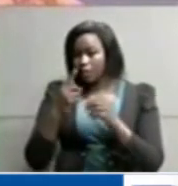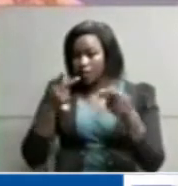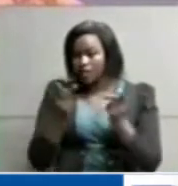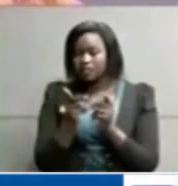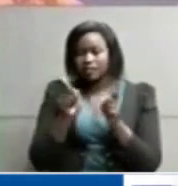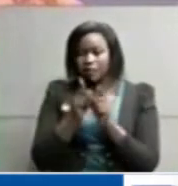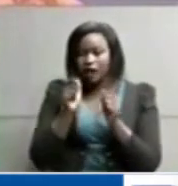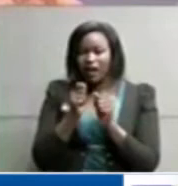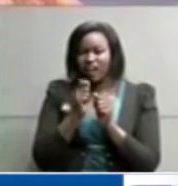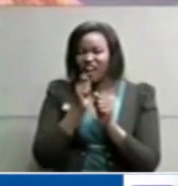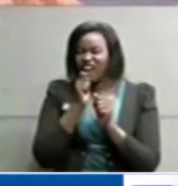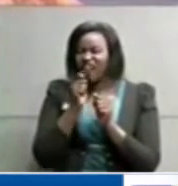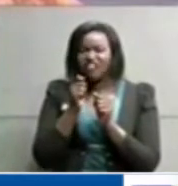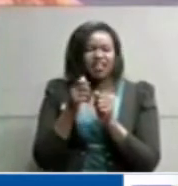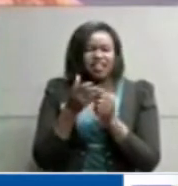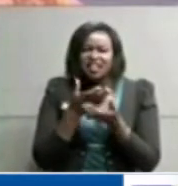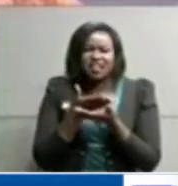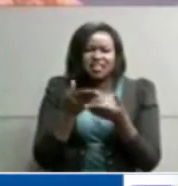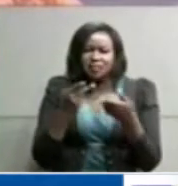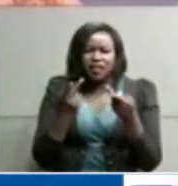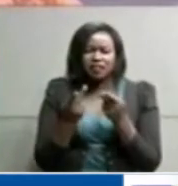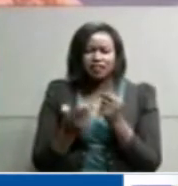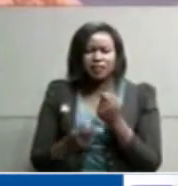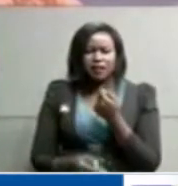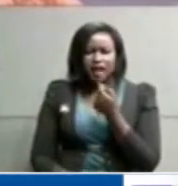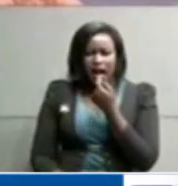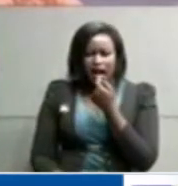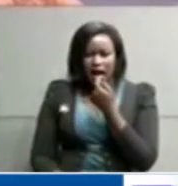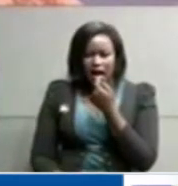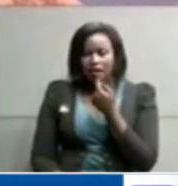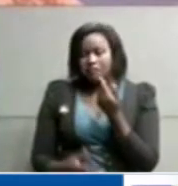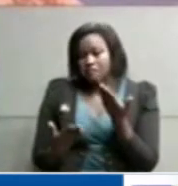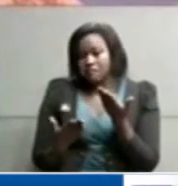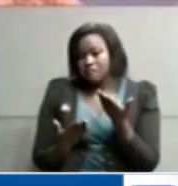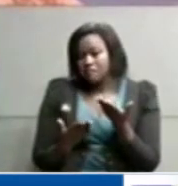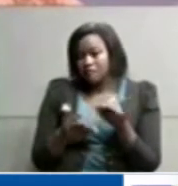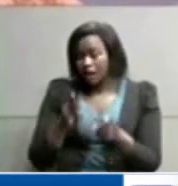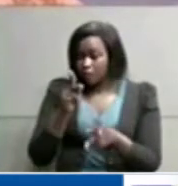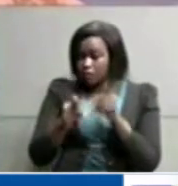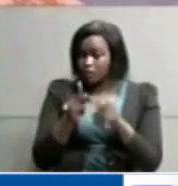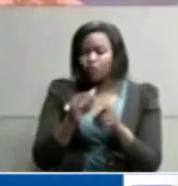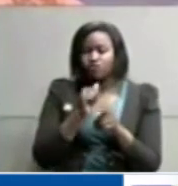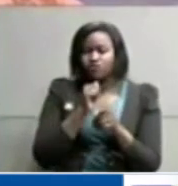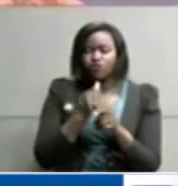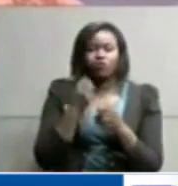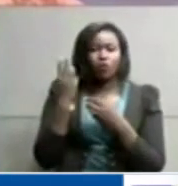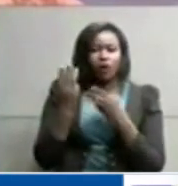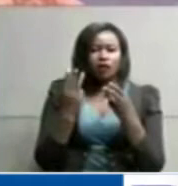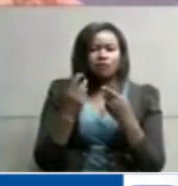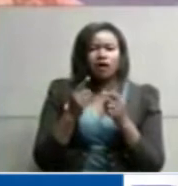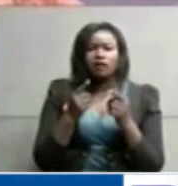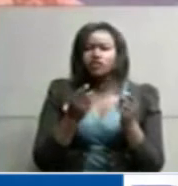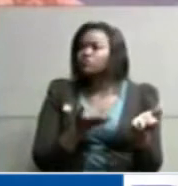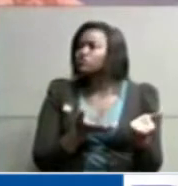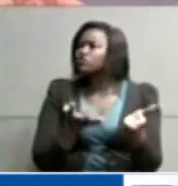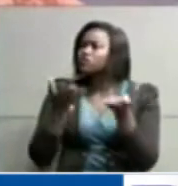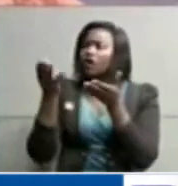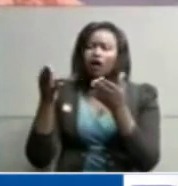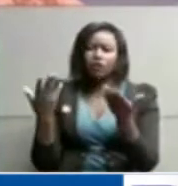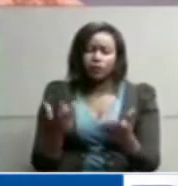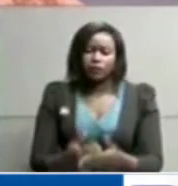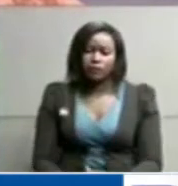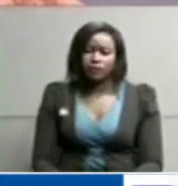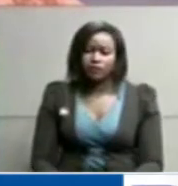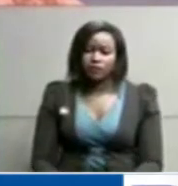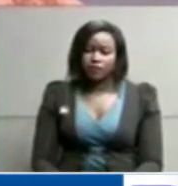be taken from anywhere in the country, so people shouldn't be concerned. And transported how? They